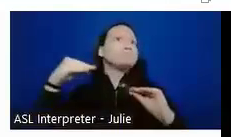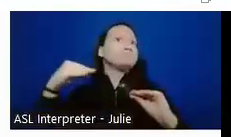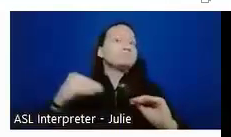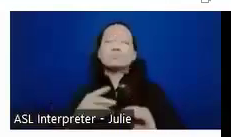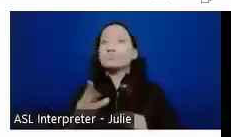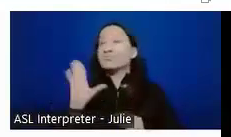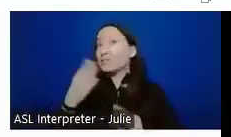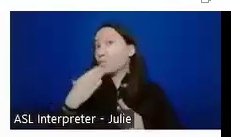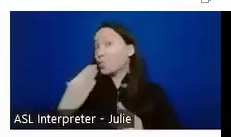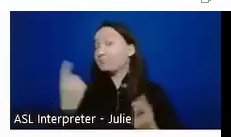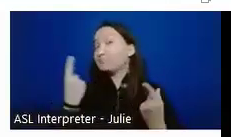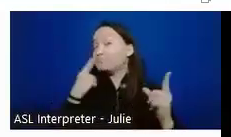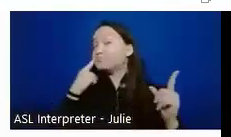well.